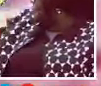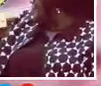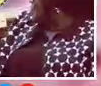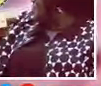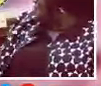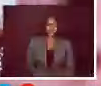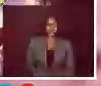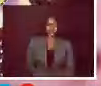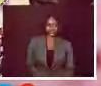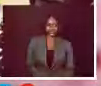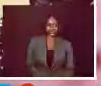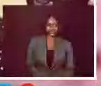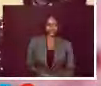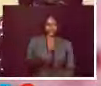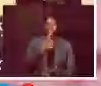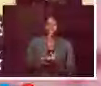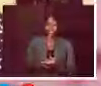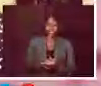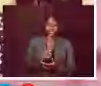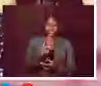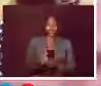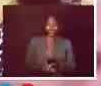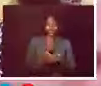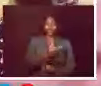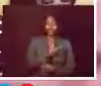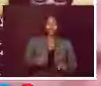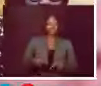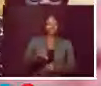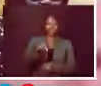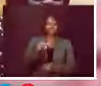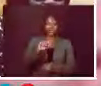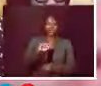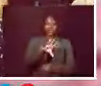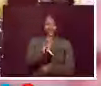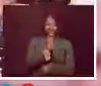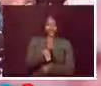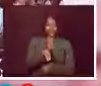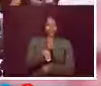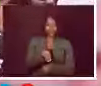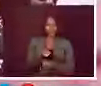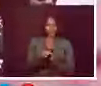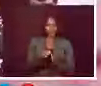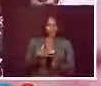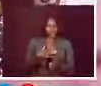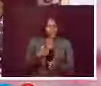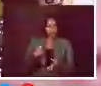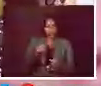been that the two chief whips go to Pan-Africa. It's not true. Please, let me take you through the